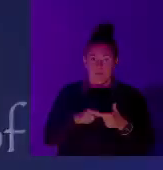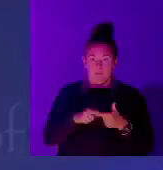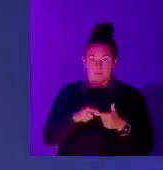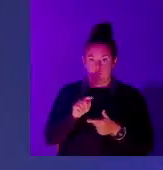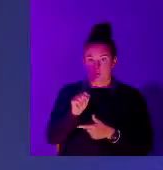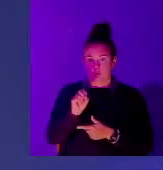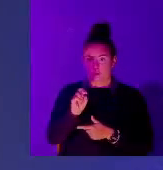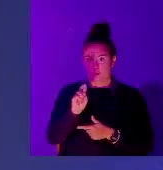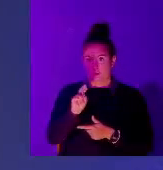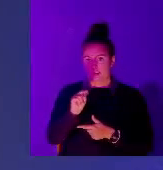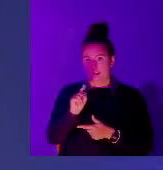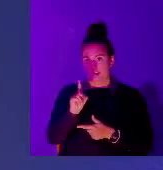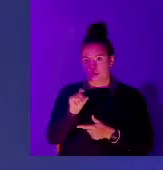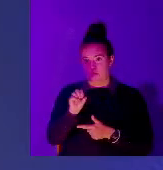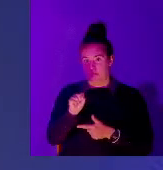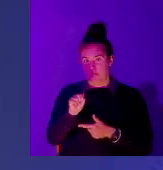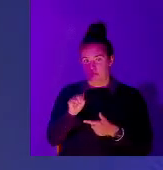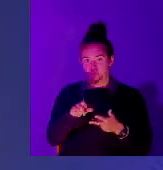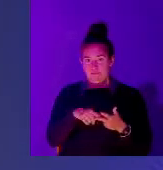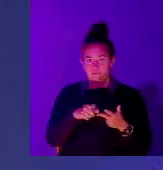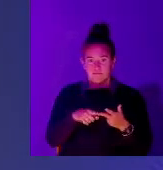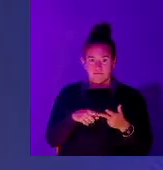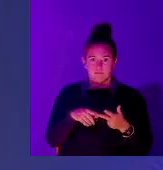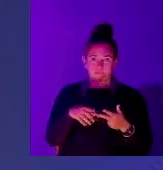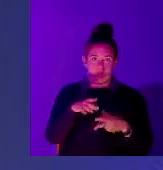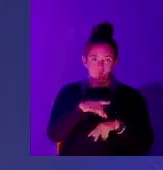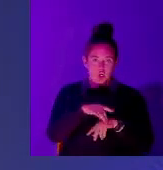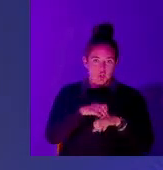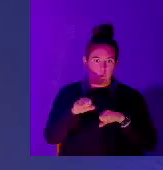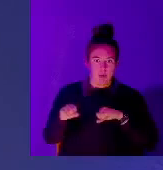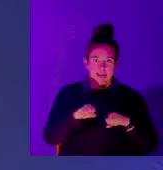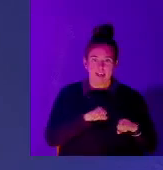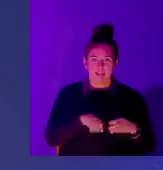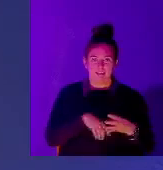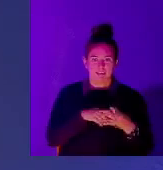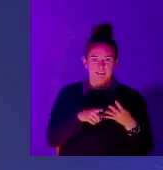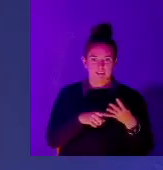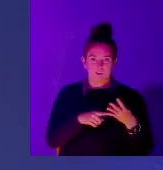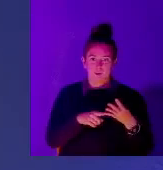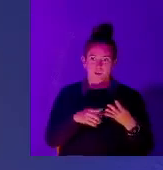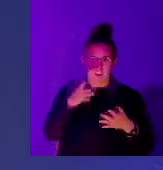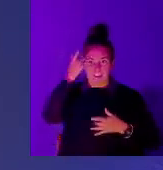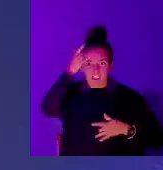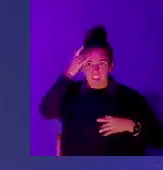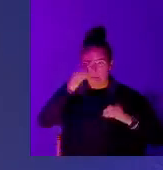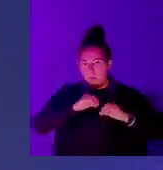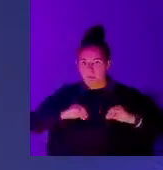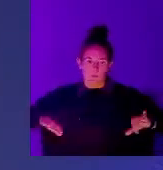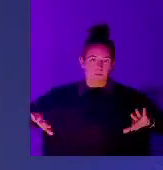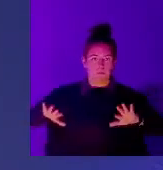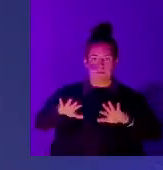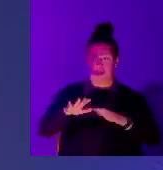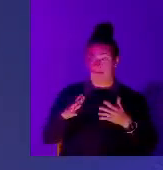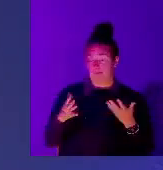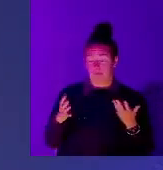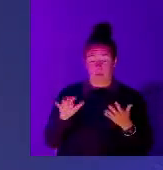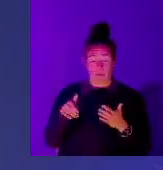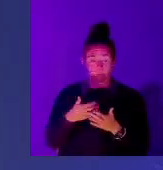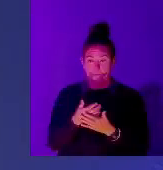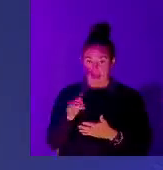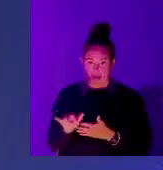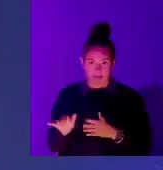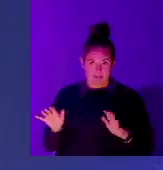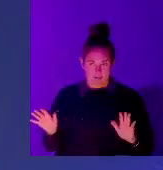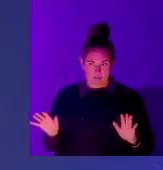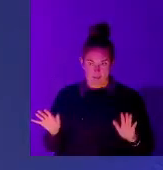or earthquakes or plagues or any of those things. We can